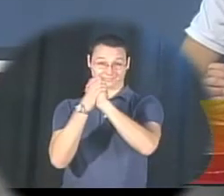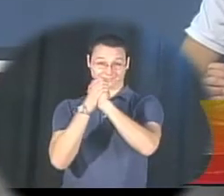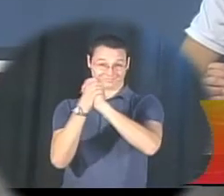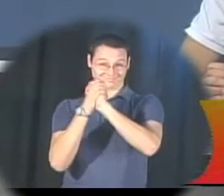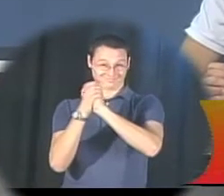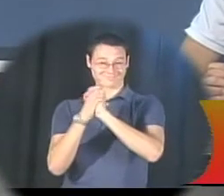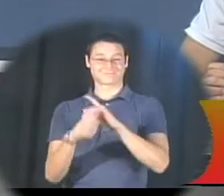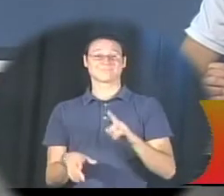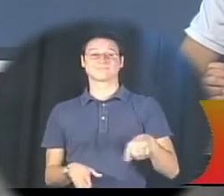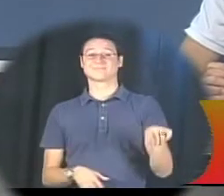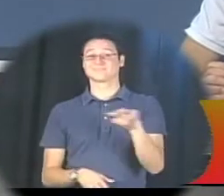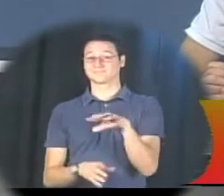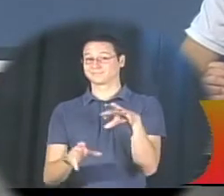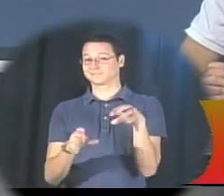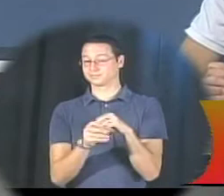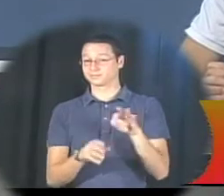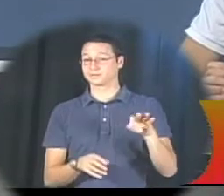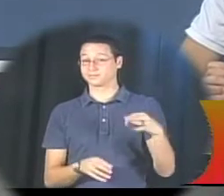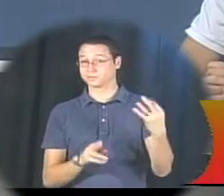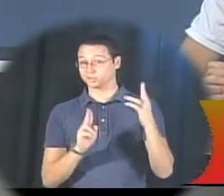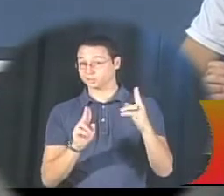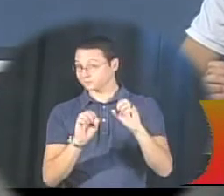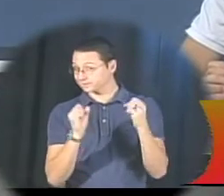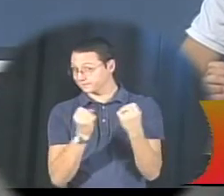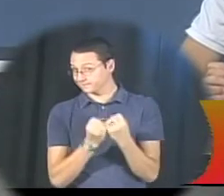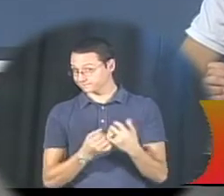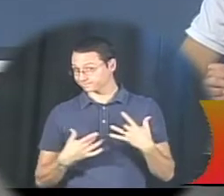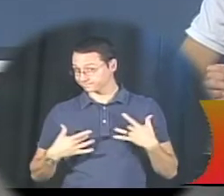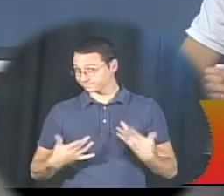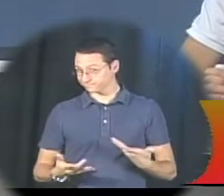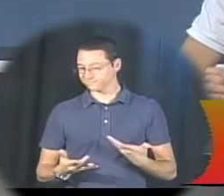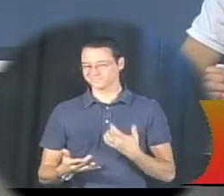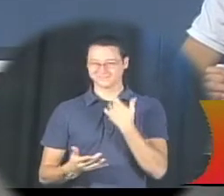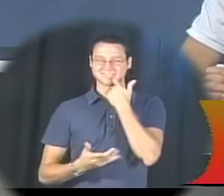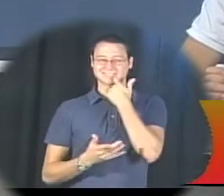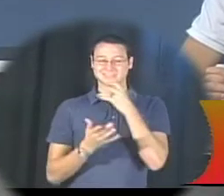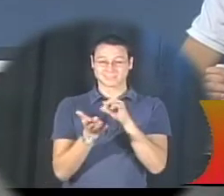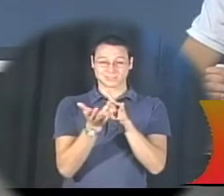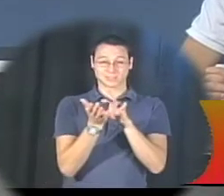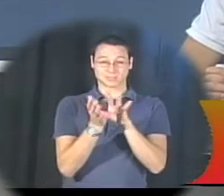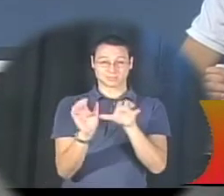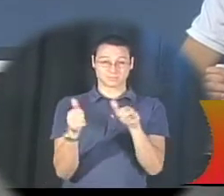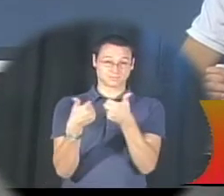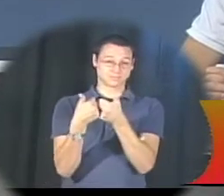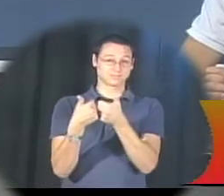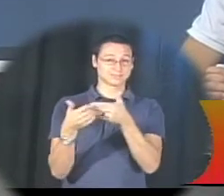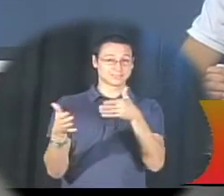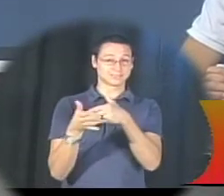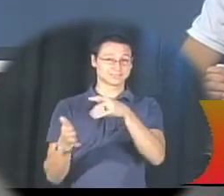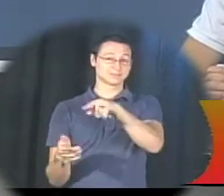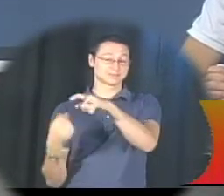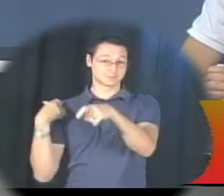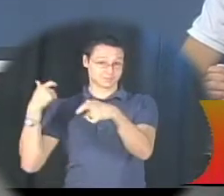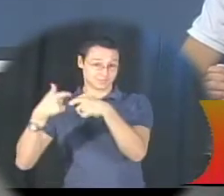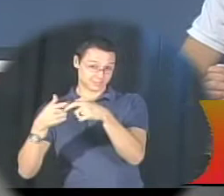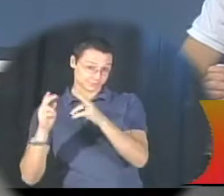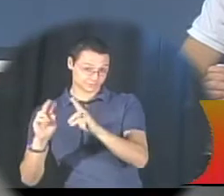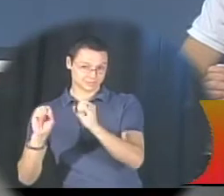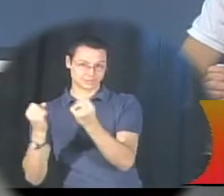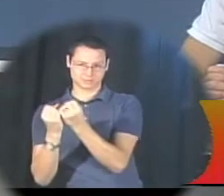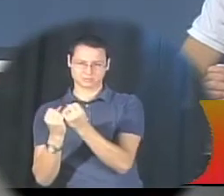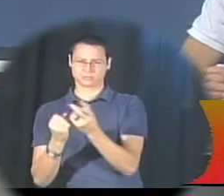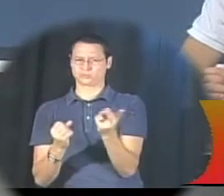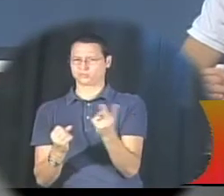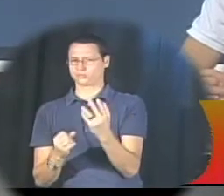Congratulations to French Honor Society for winning the World Cup soccer game against Spanish Honor Society. The two teams played a great game yesterday afternoon